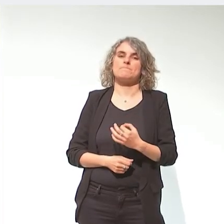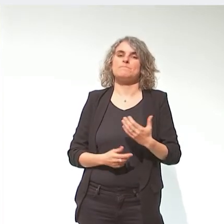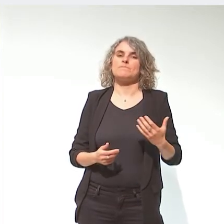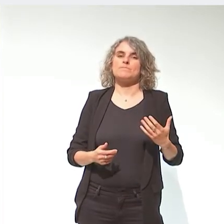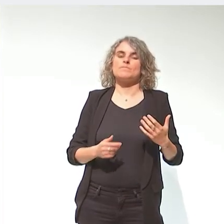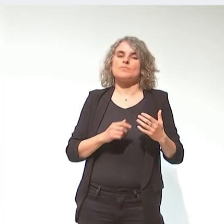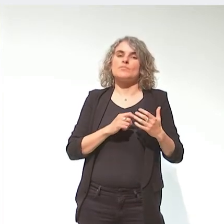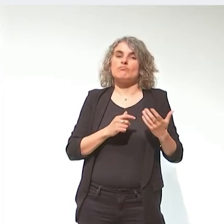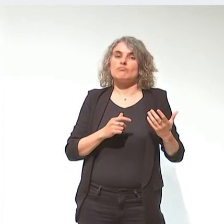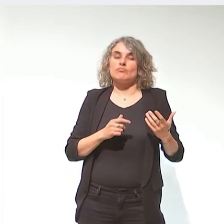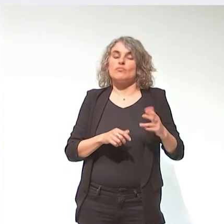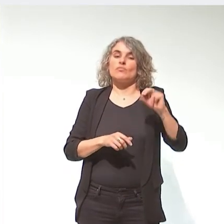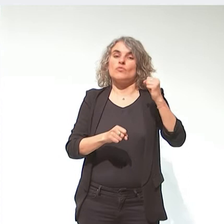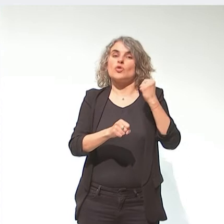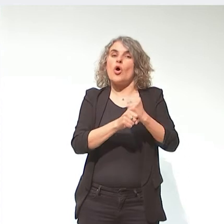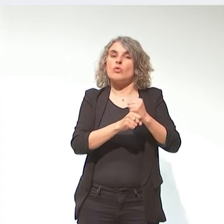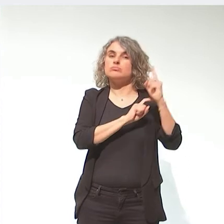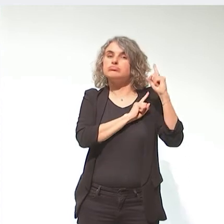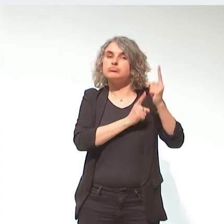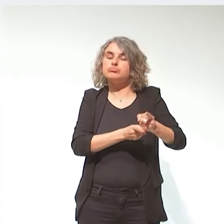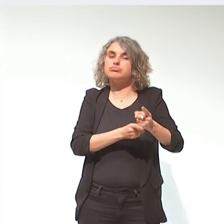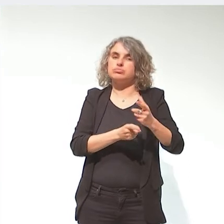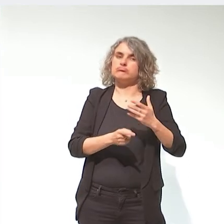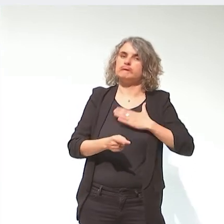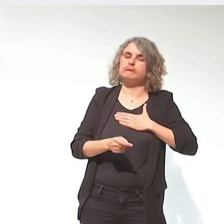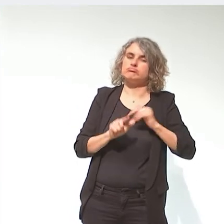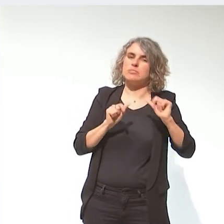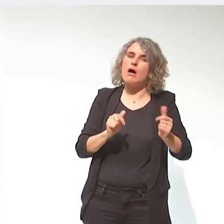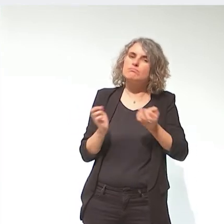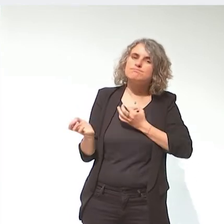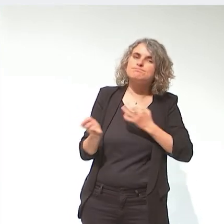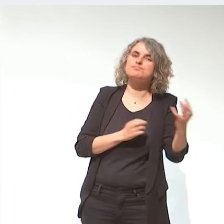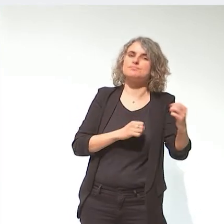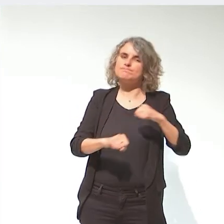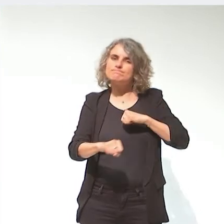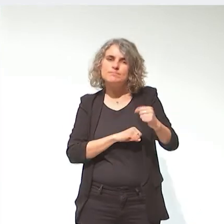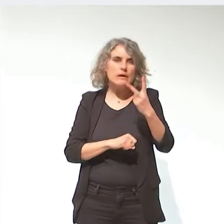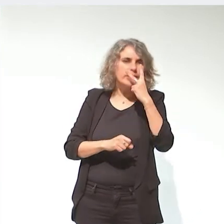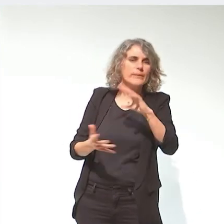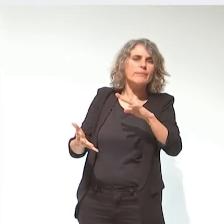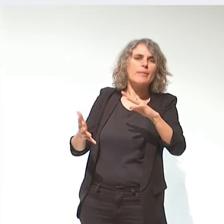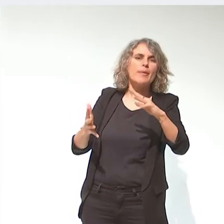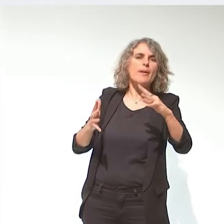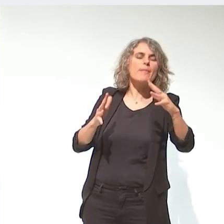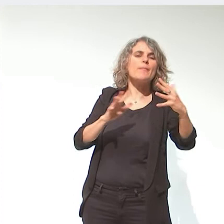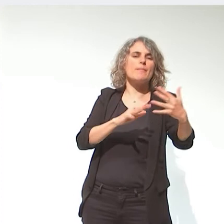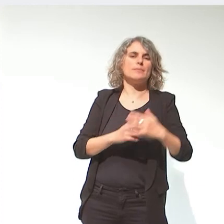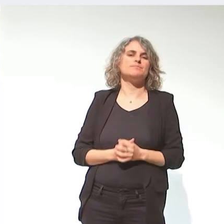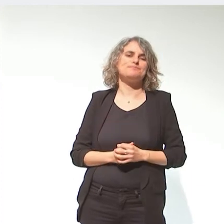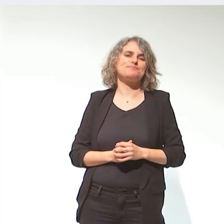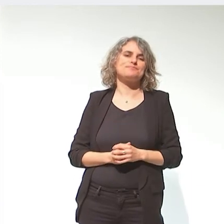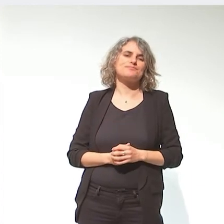years. And it was obvious for all sides of this process that